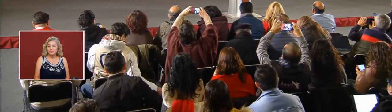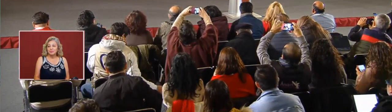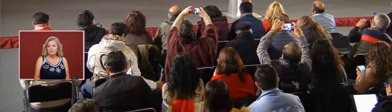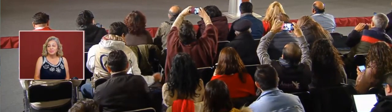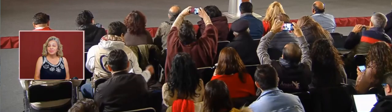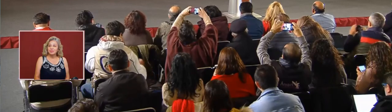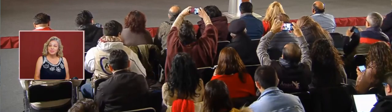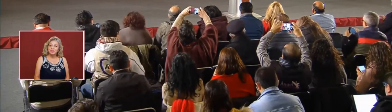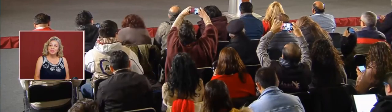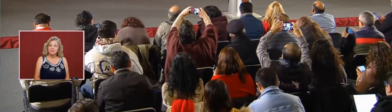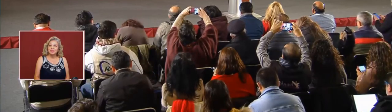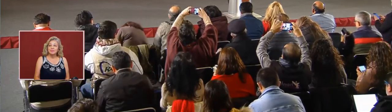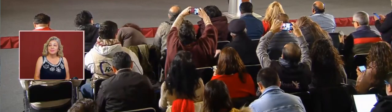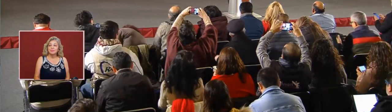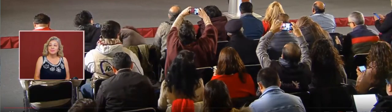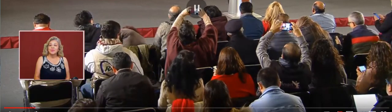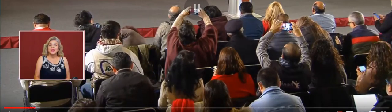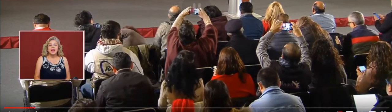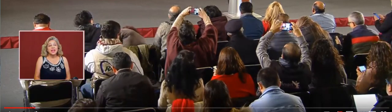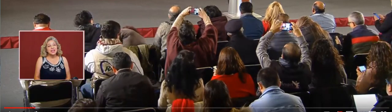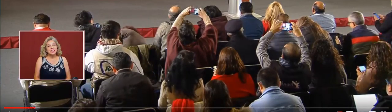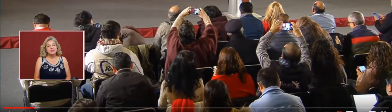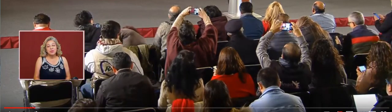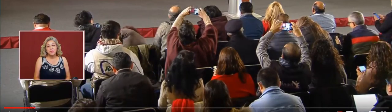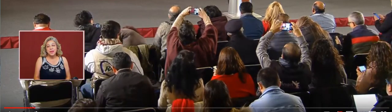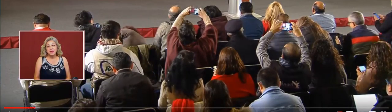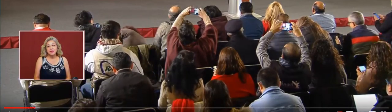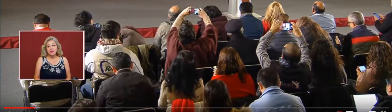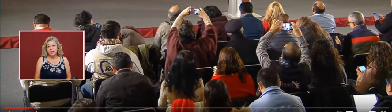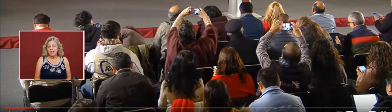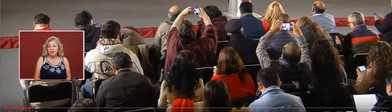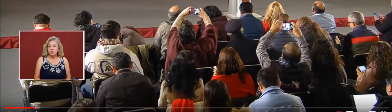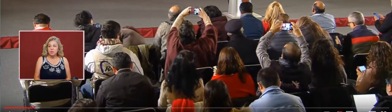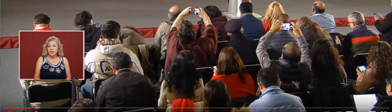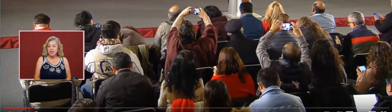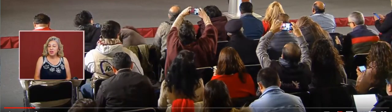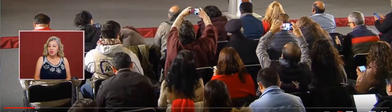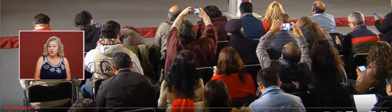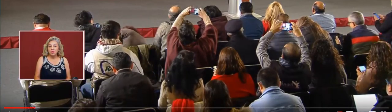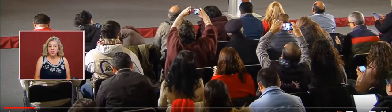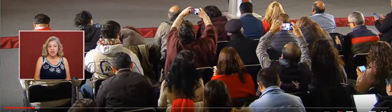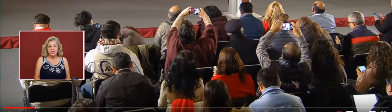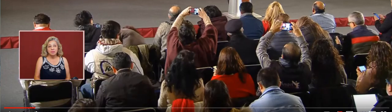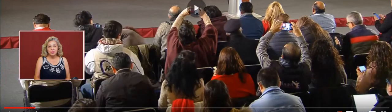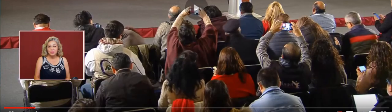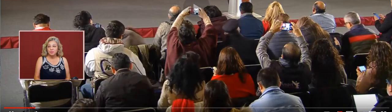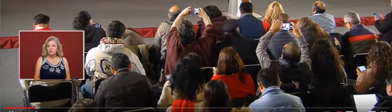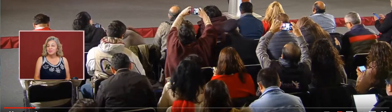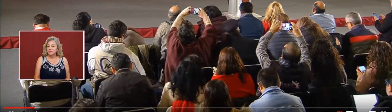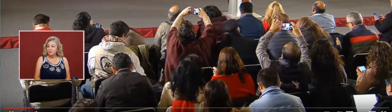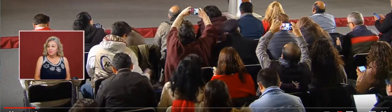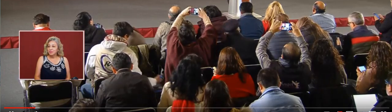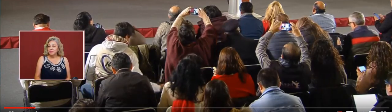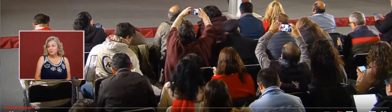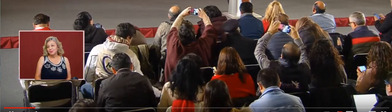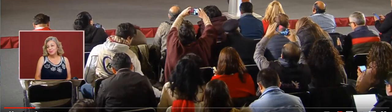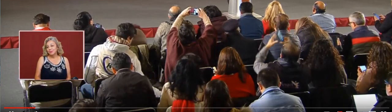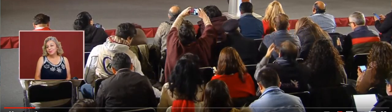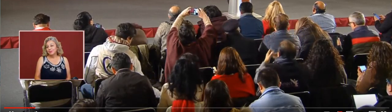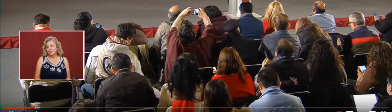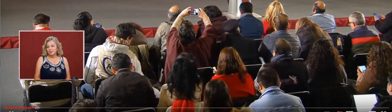estamos aquí toda la mañana. And he's informing that he will be here all morning. Y ya por la tarde